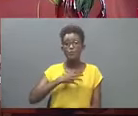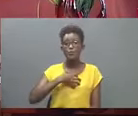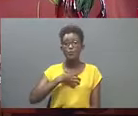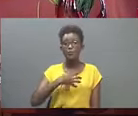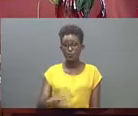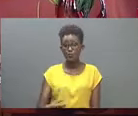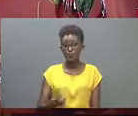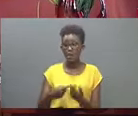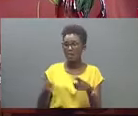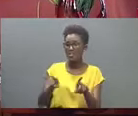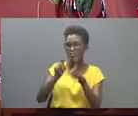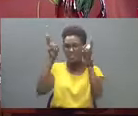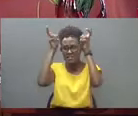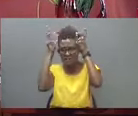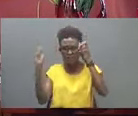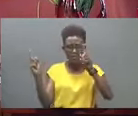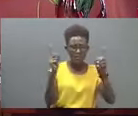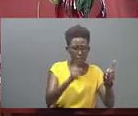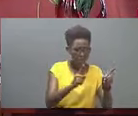The devil came to steal